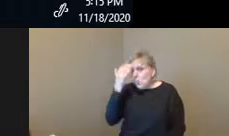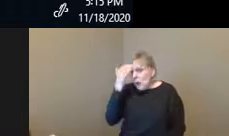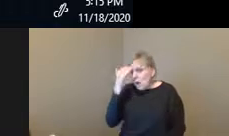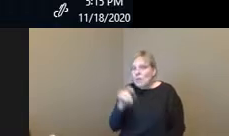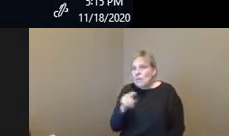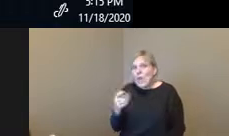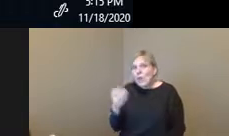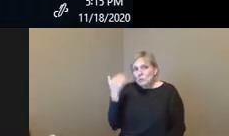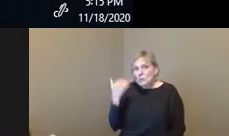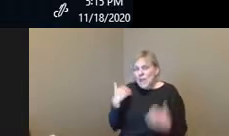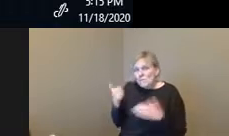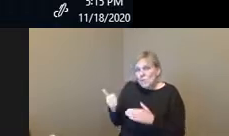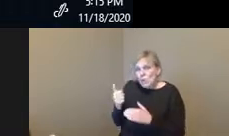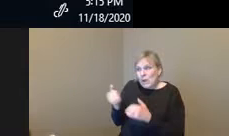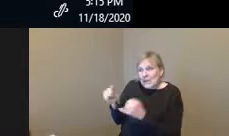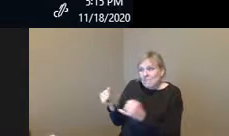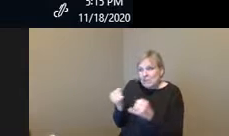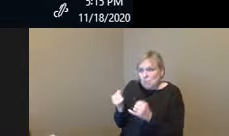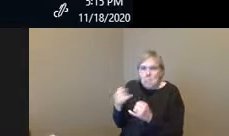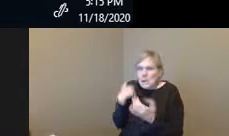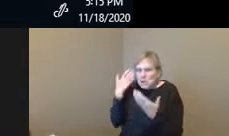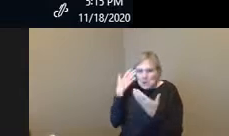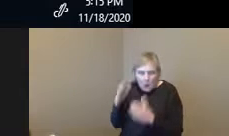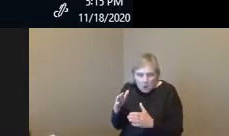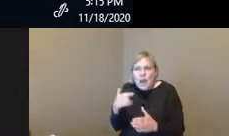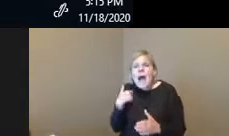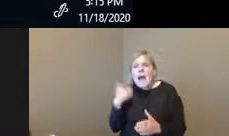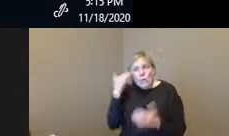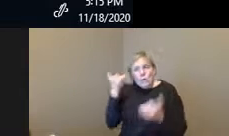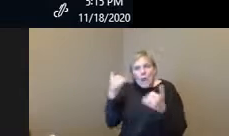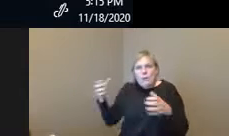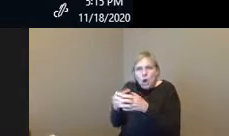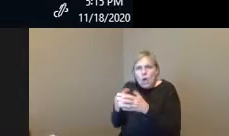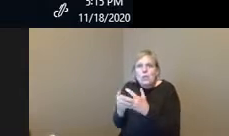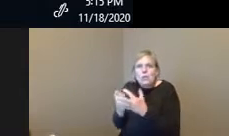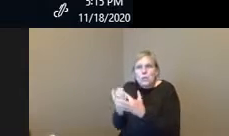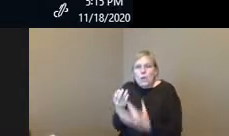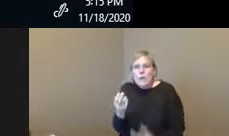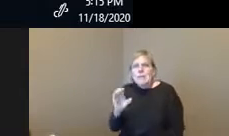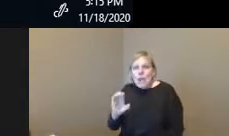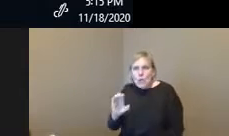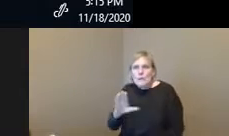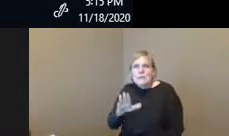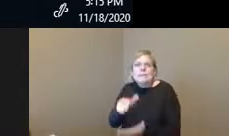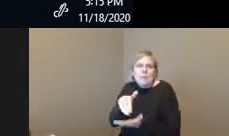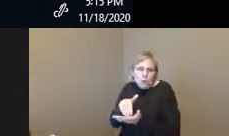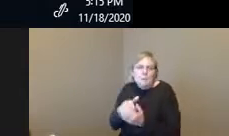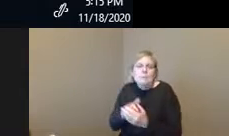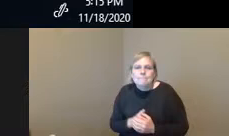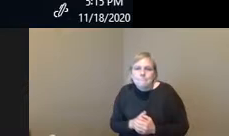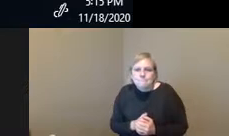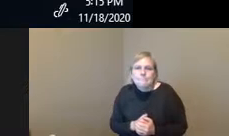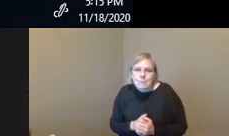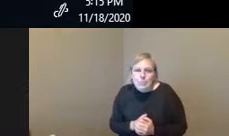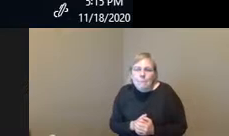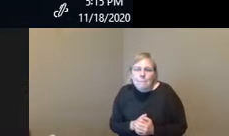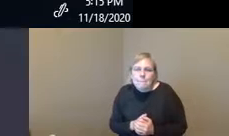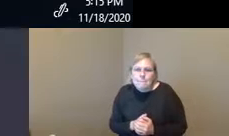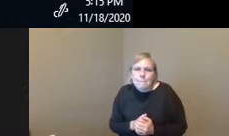they used to have their own individual ones. I know that now they do all go through Hennepin County Center though.